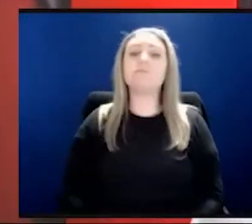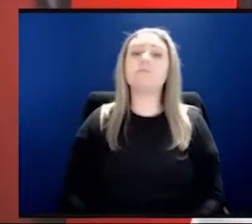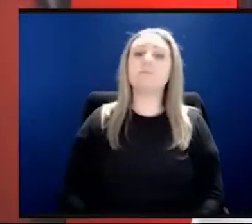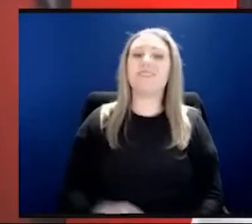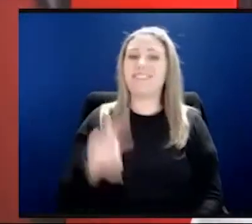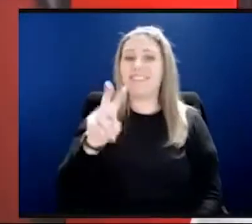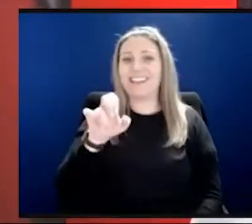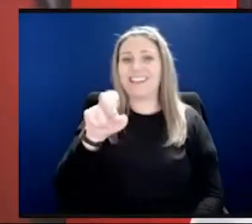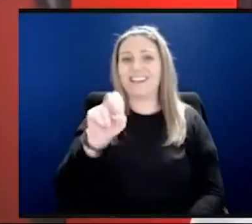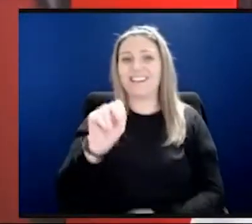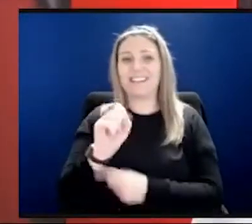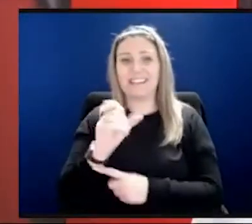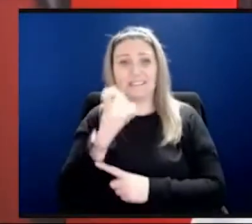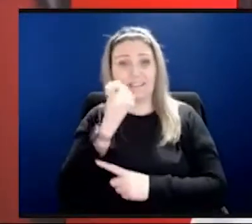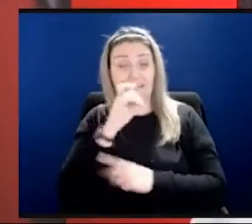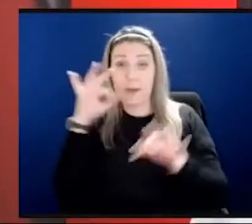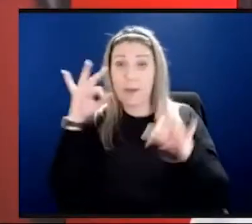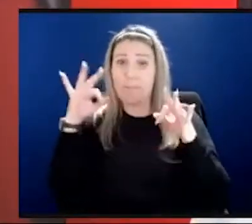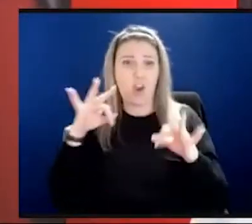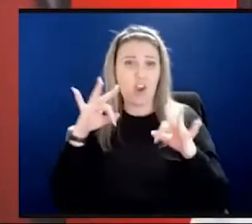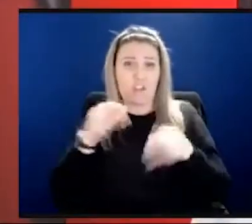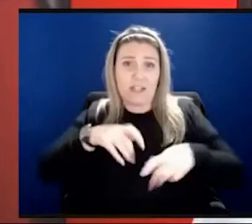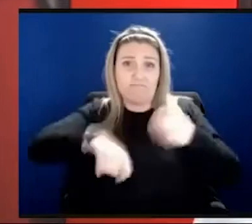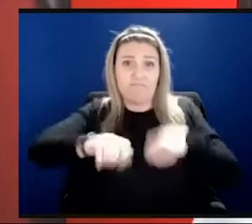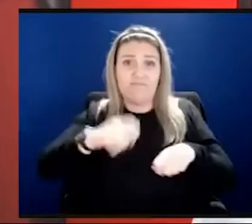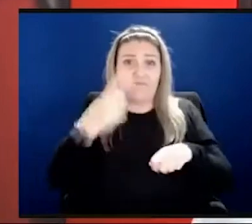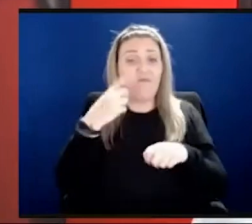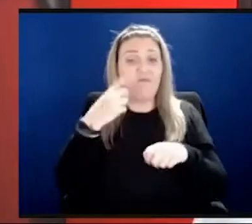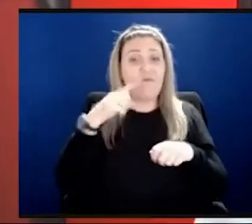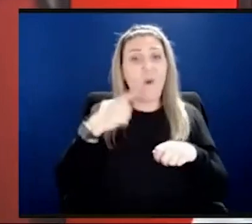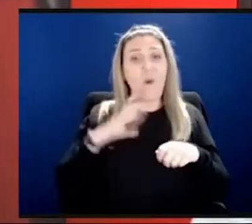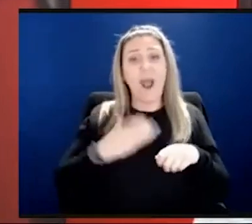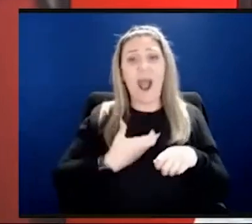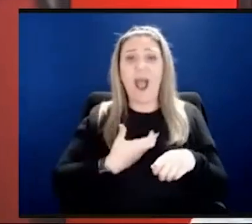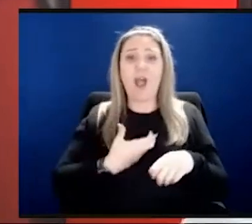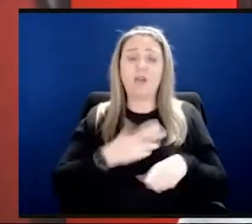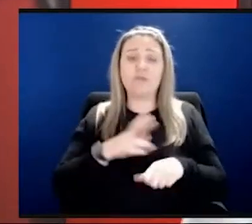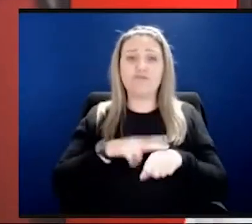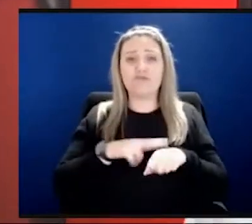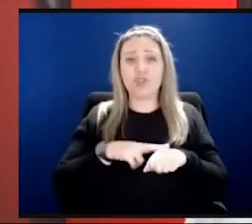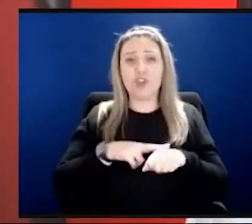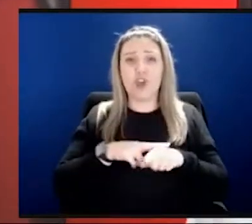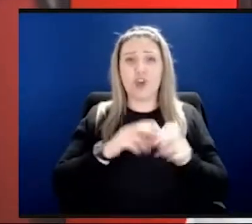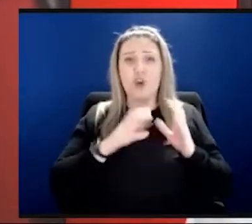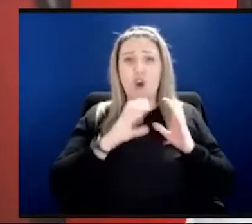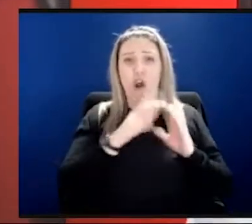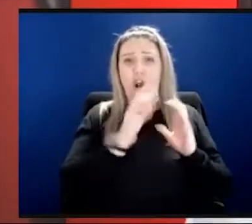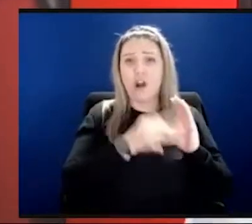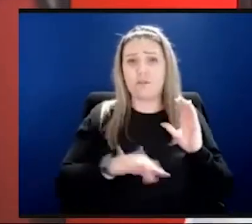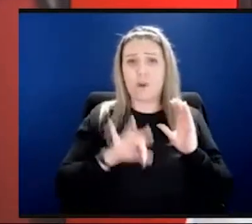perfect conduits or substitutes for our native coronary arteries, and so they can fail at a rate